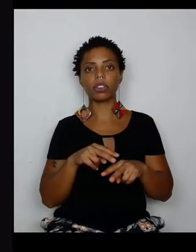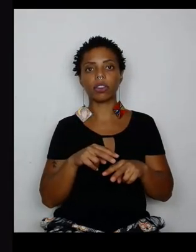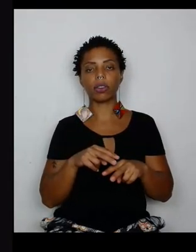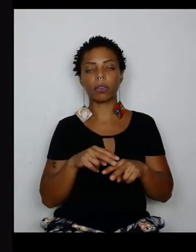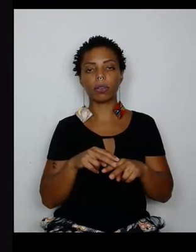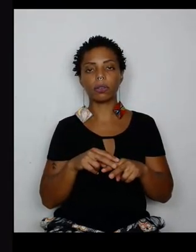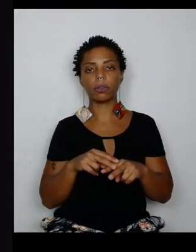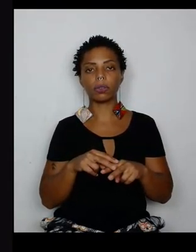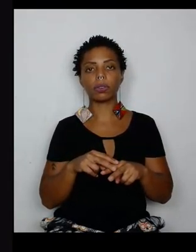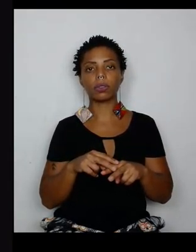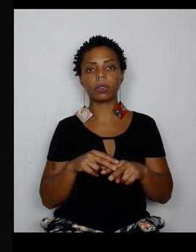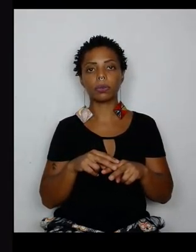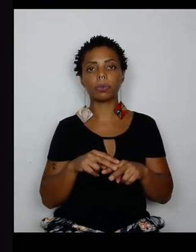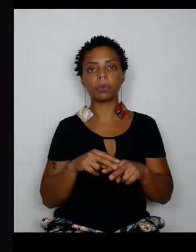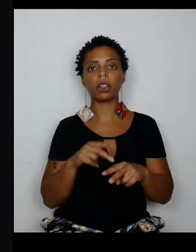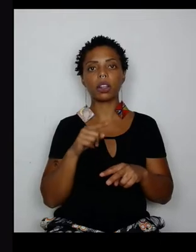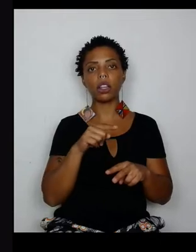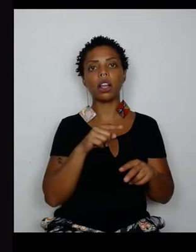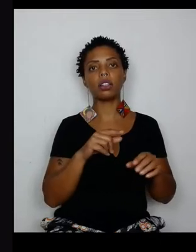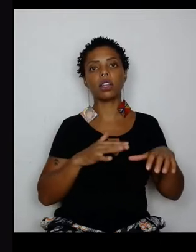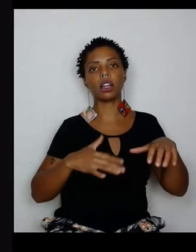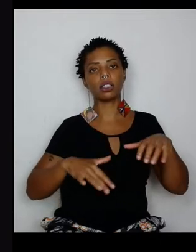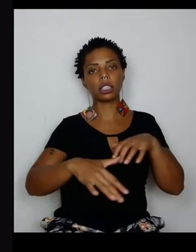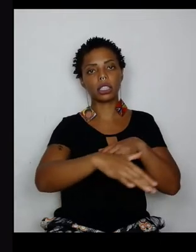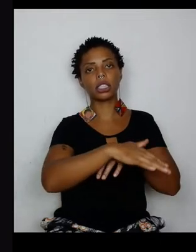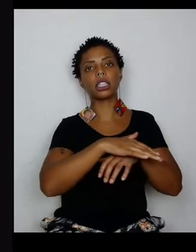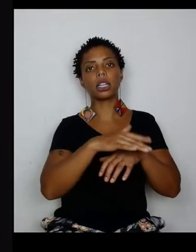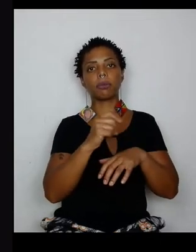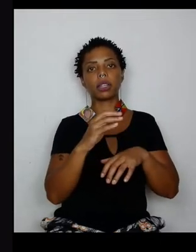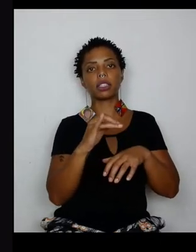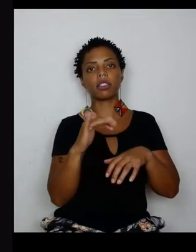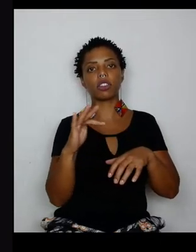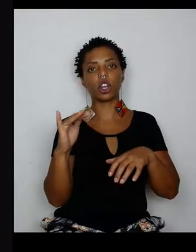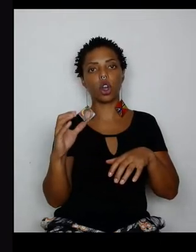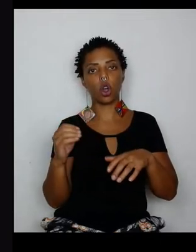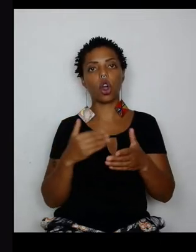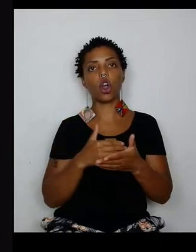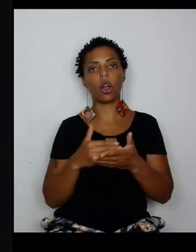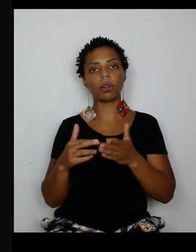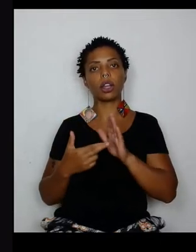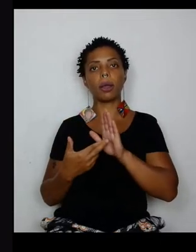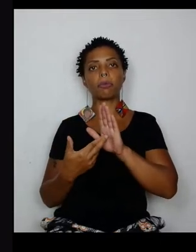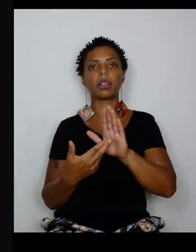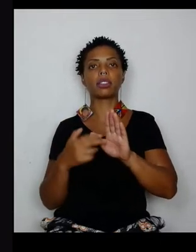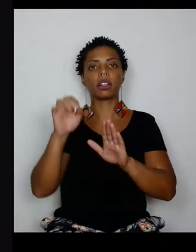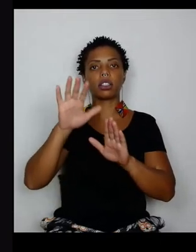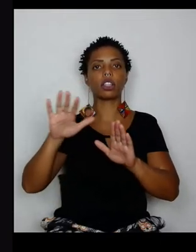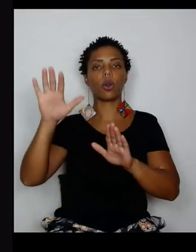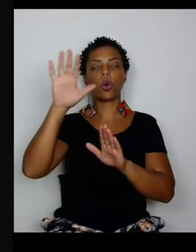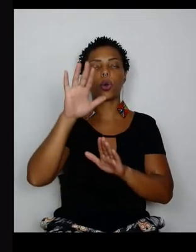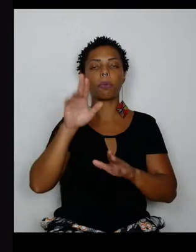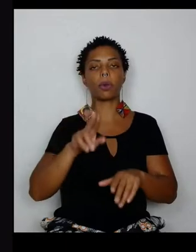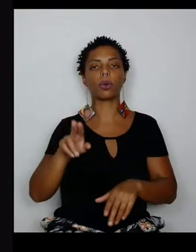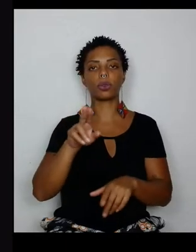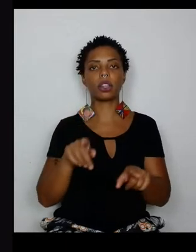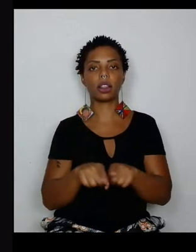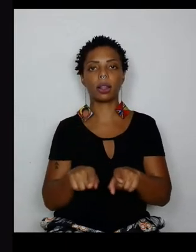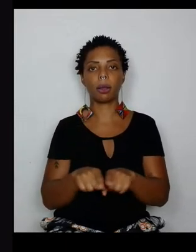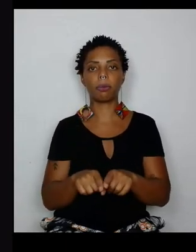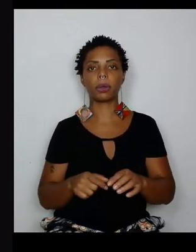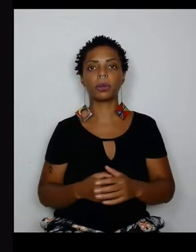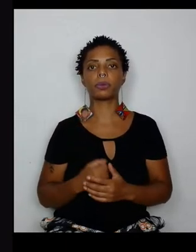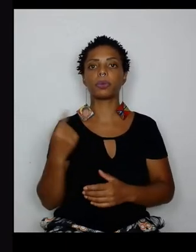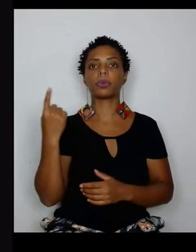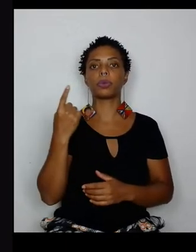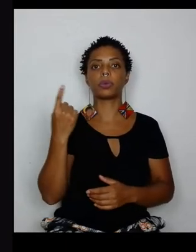into the field of european representation the earliest written account of the quote-unquote